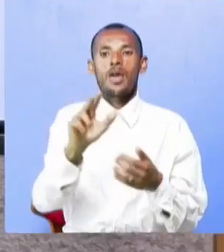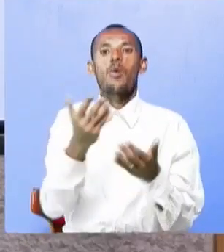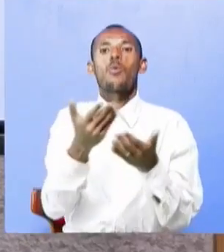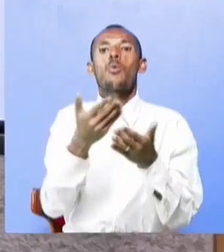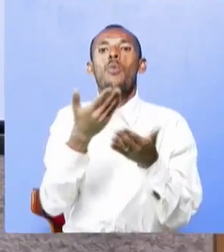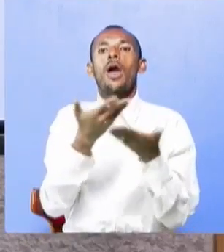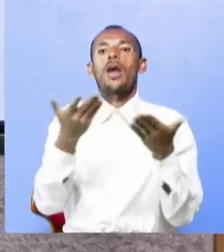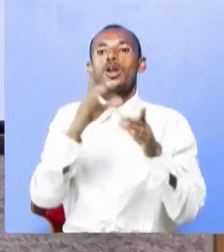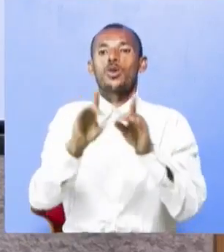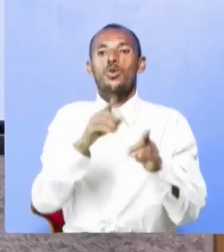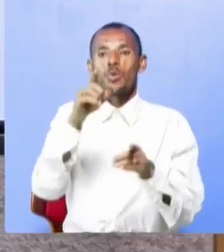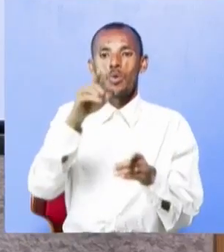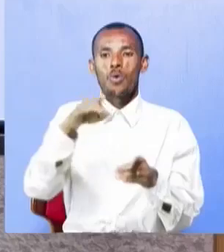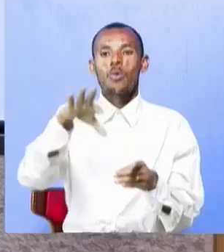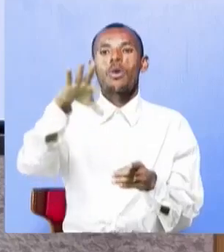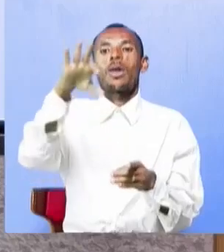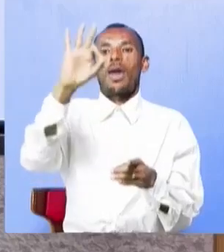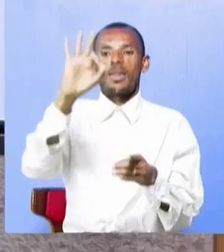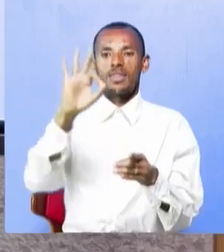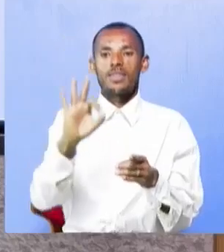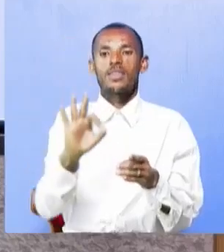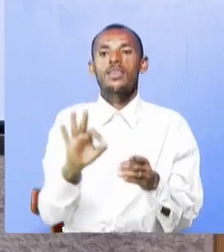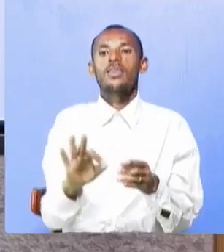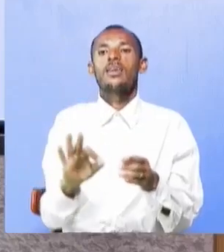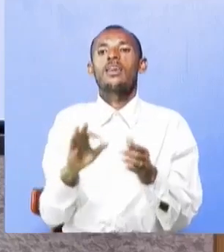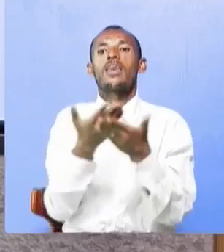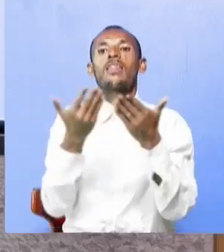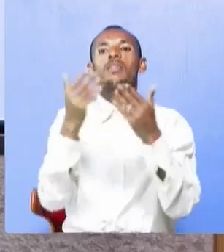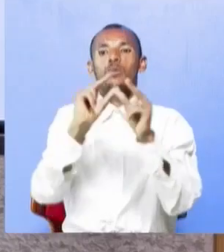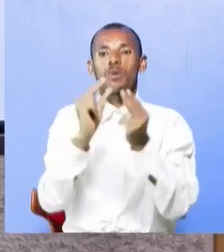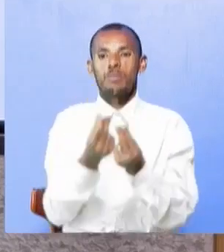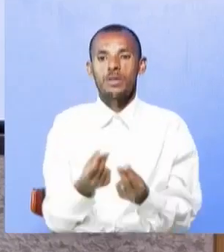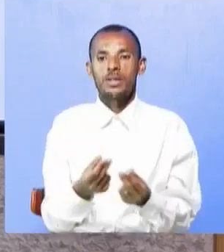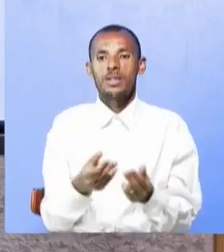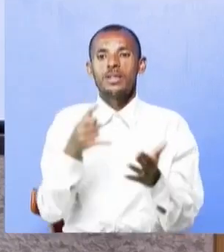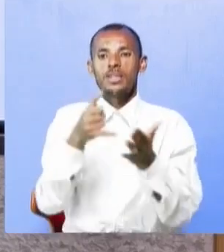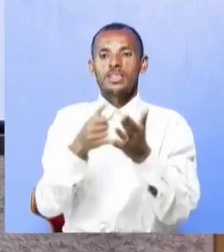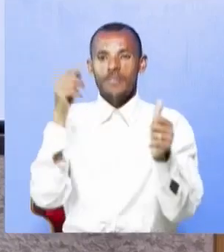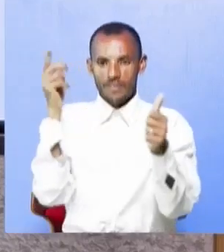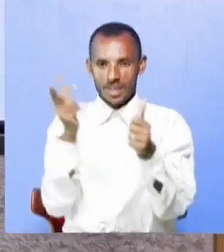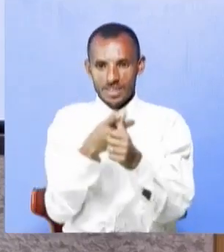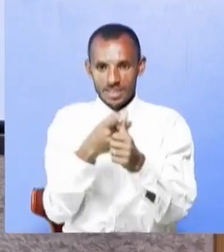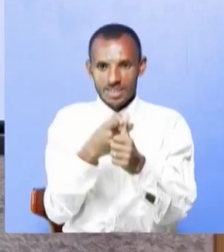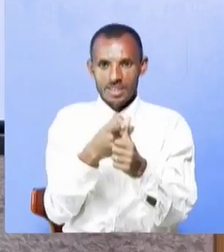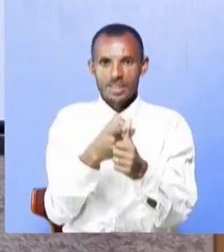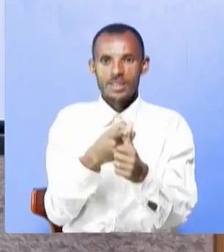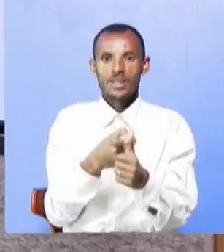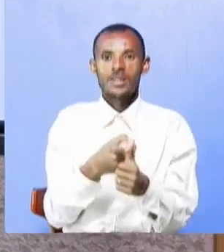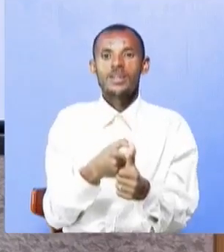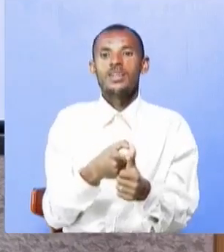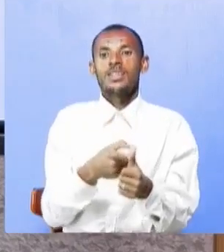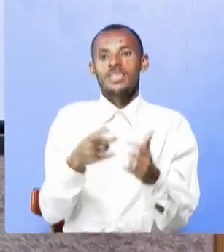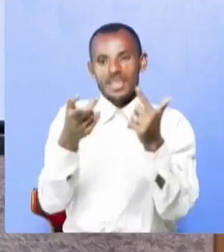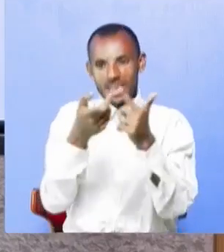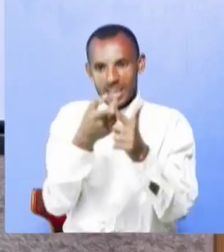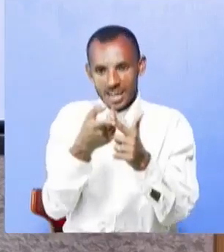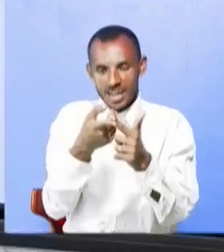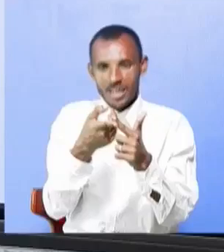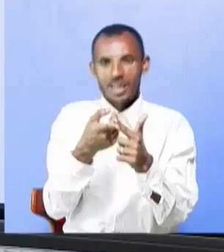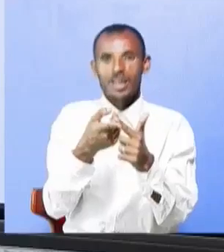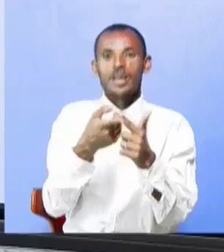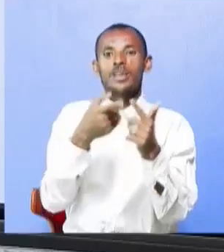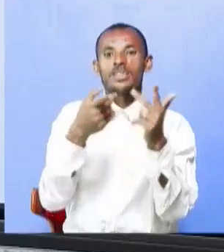think these 2, 3 is found? Is it in the first quadrant, second